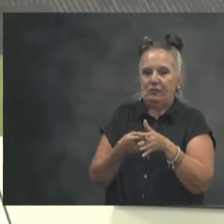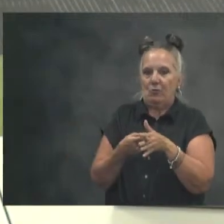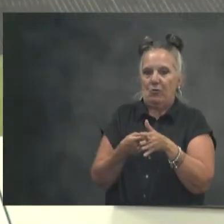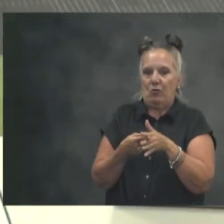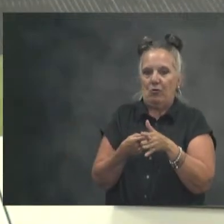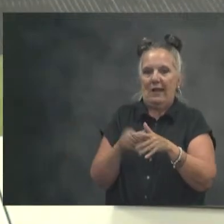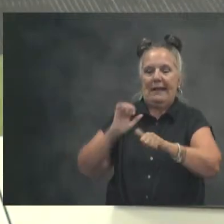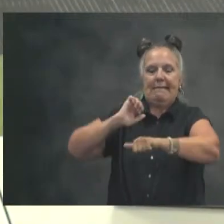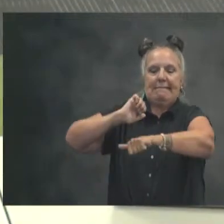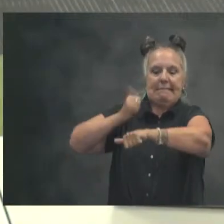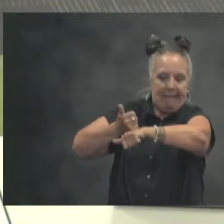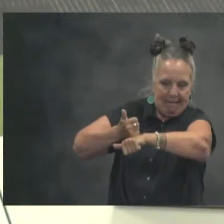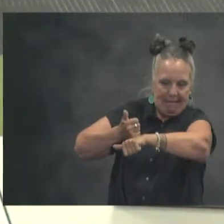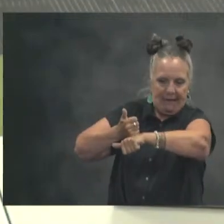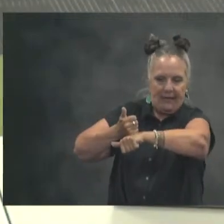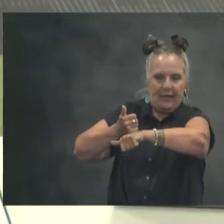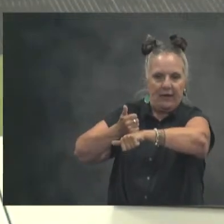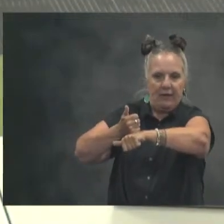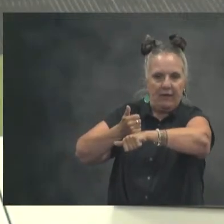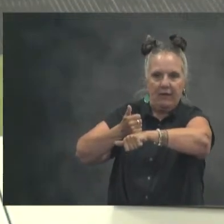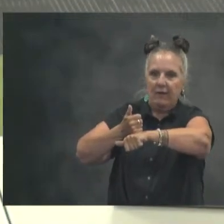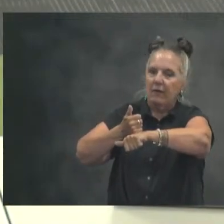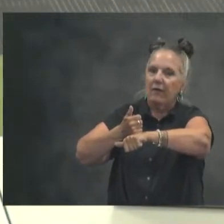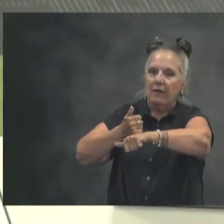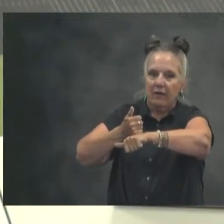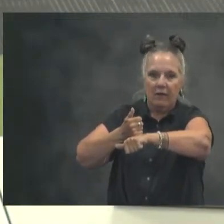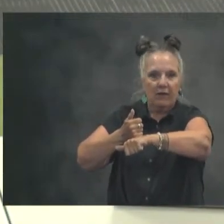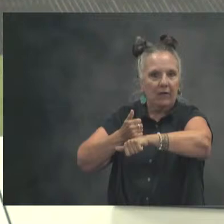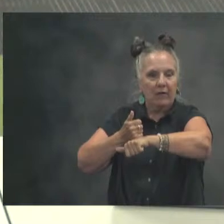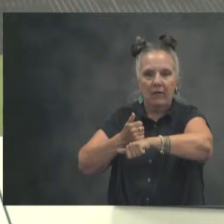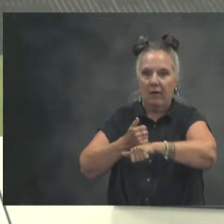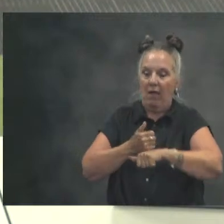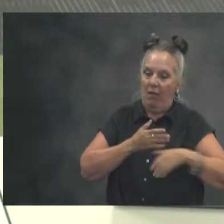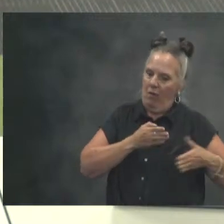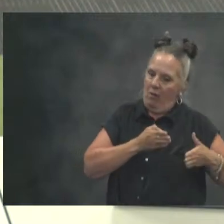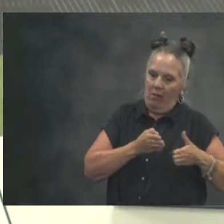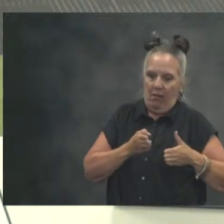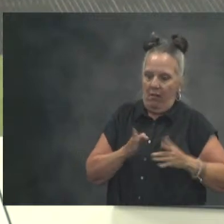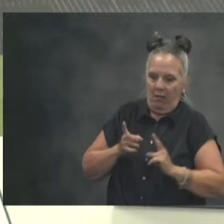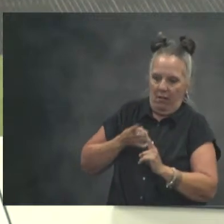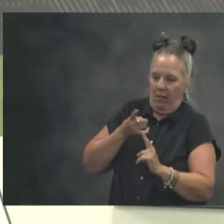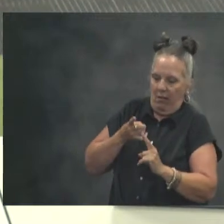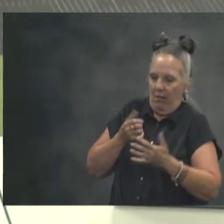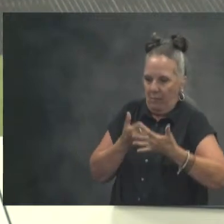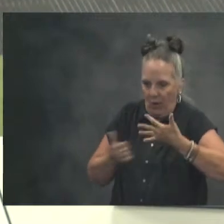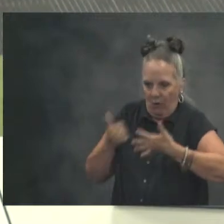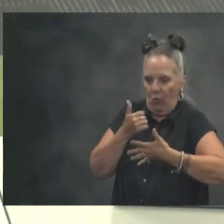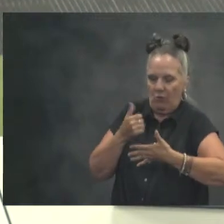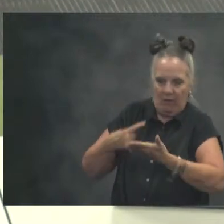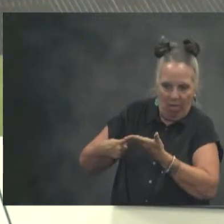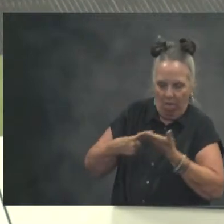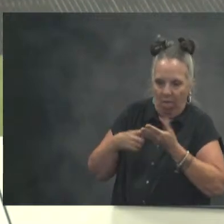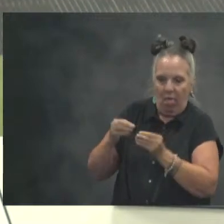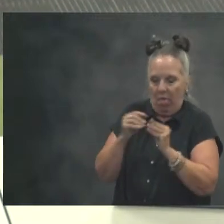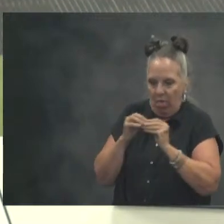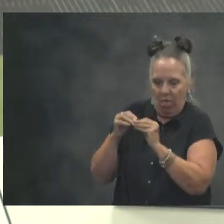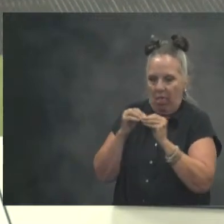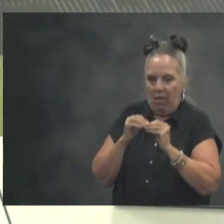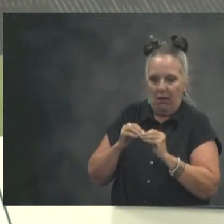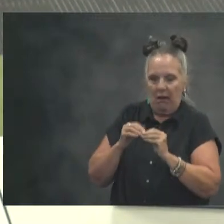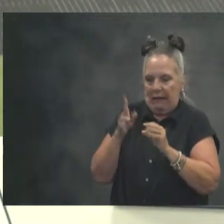of setting. It was a road to get to this point of what are the priorities, what are the key objectives,